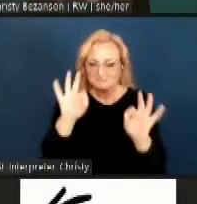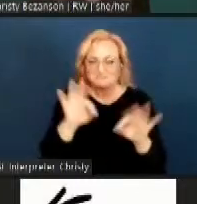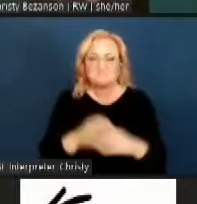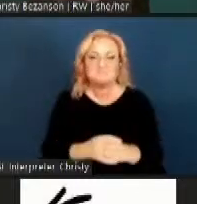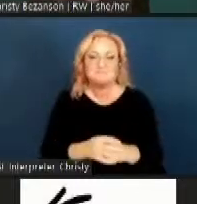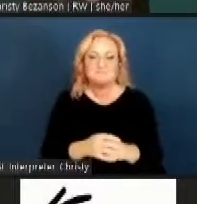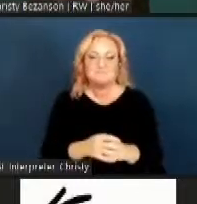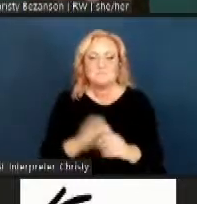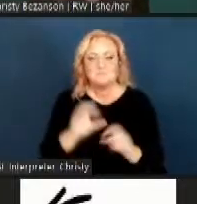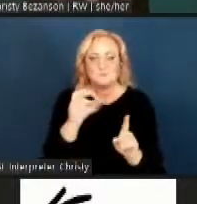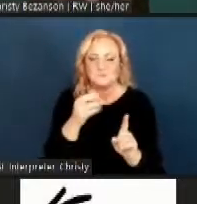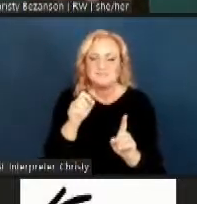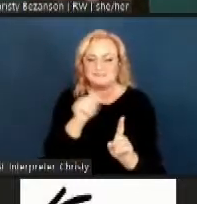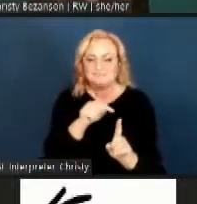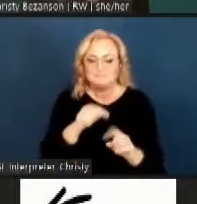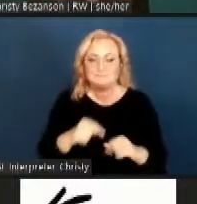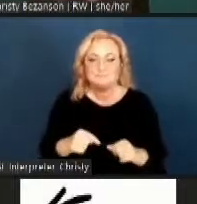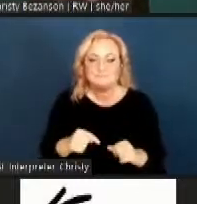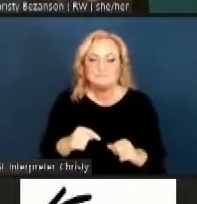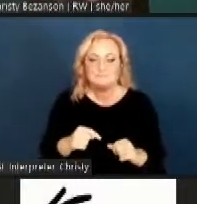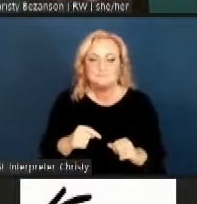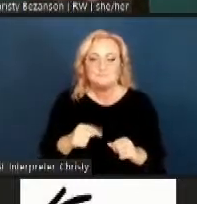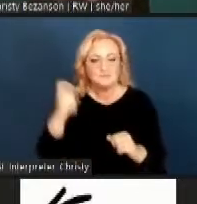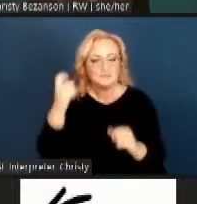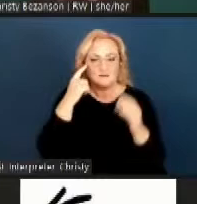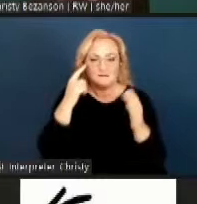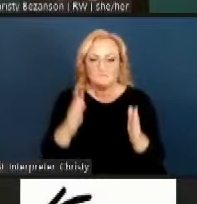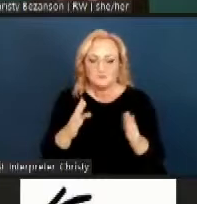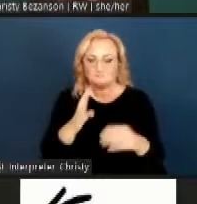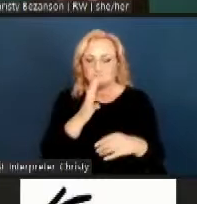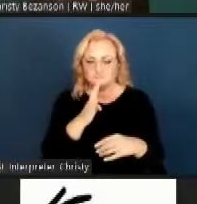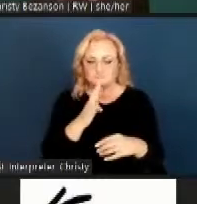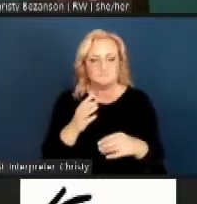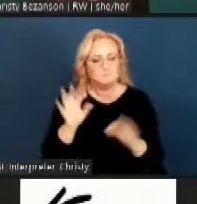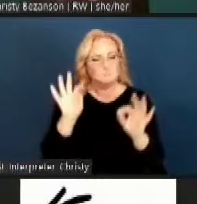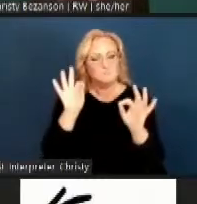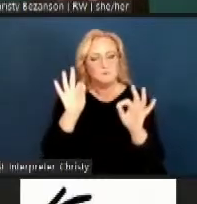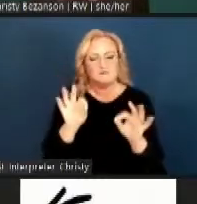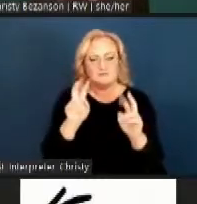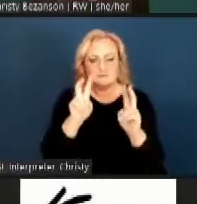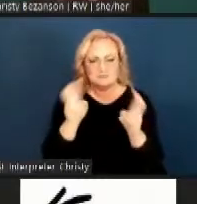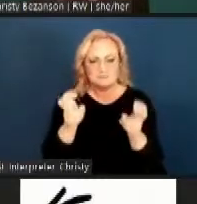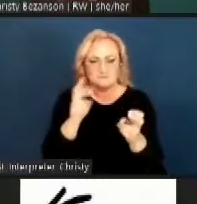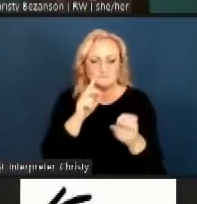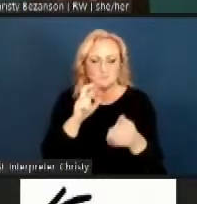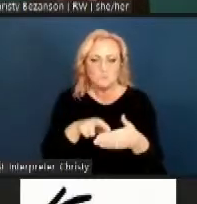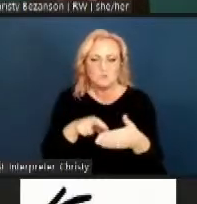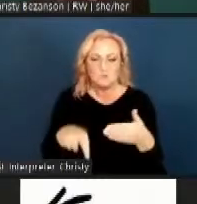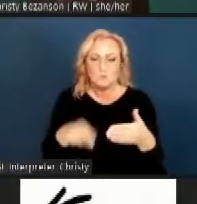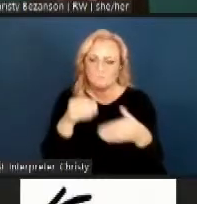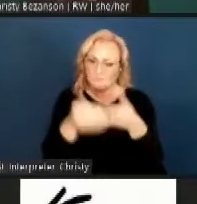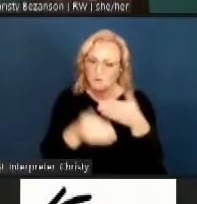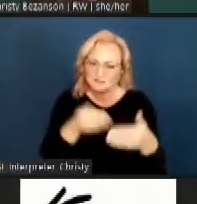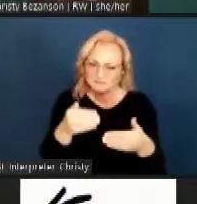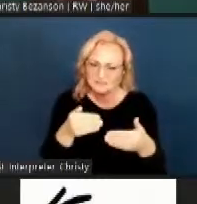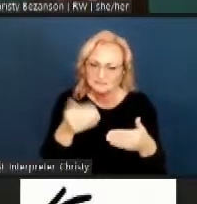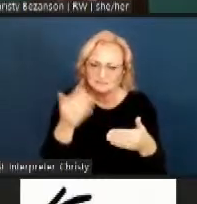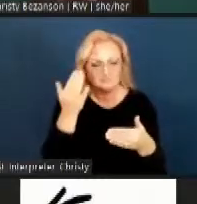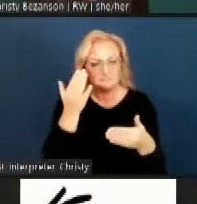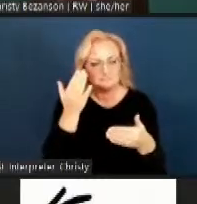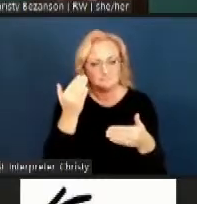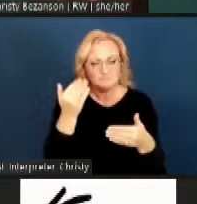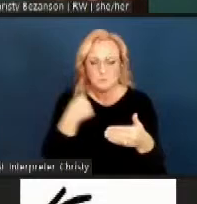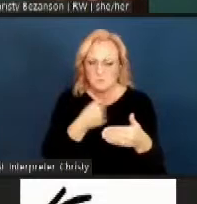All right. Well, listen, I think this is a perfect subject for the results process because we know that we have